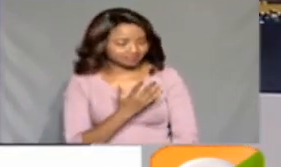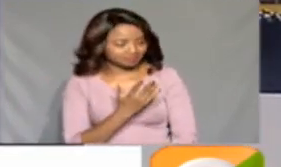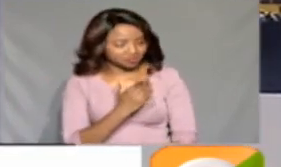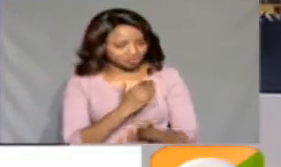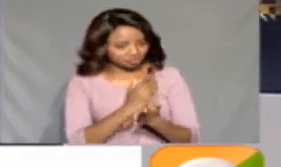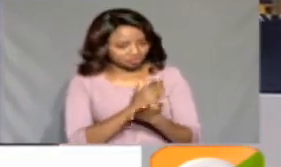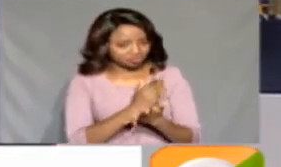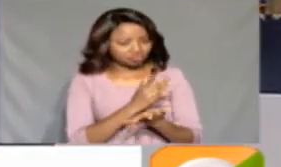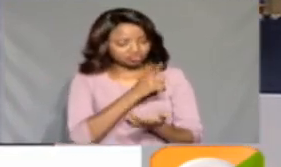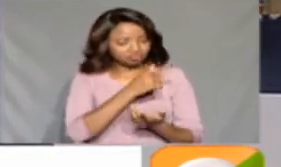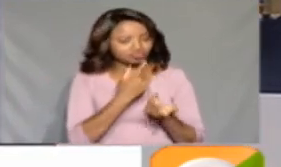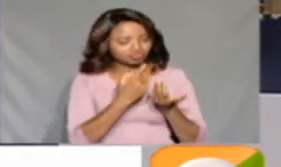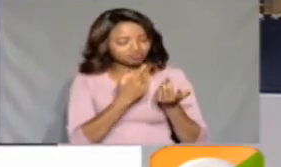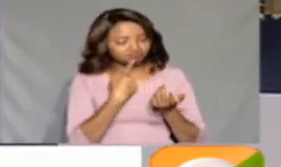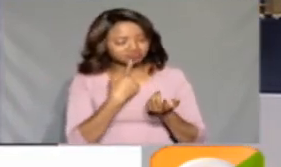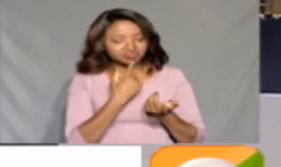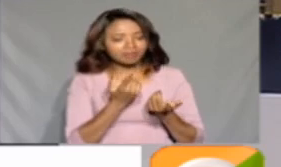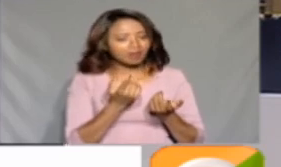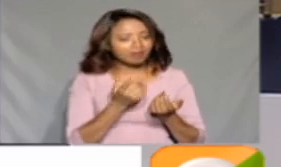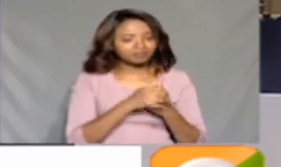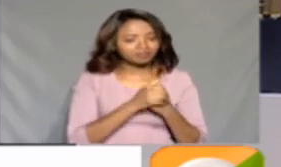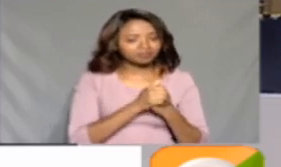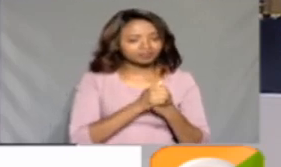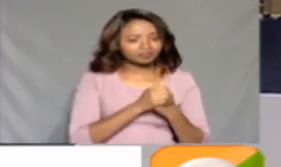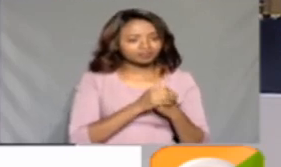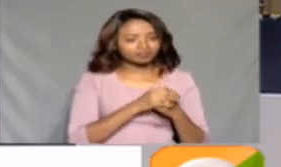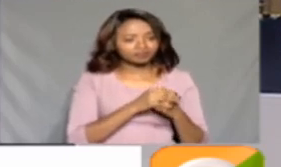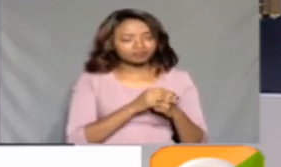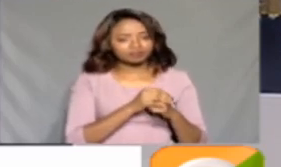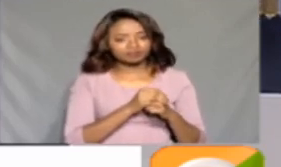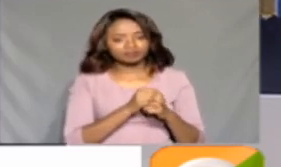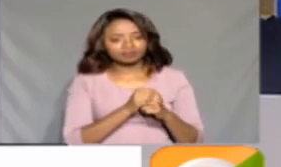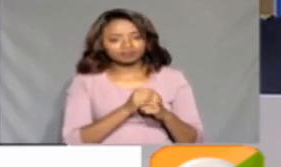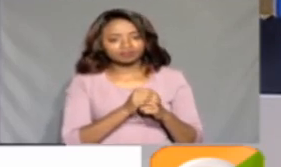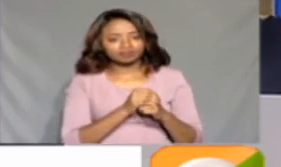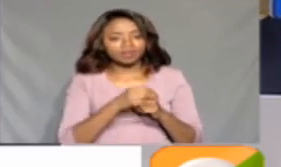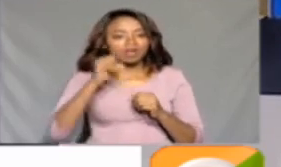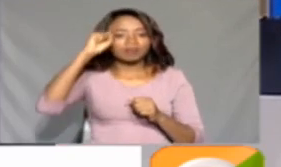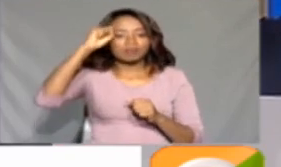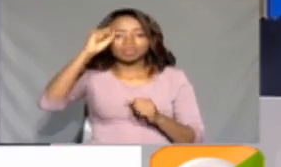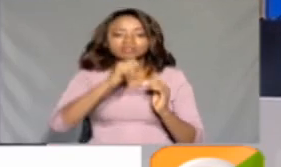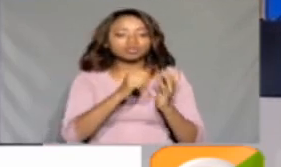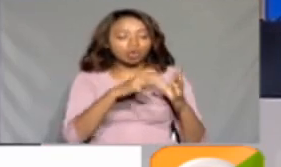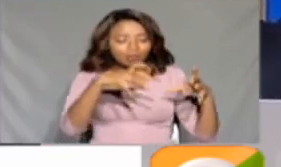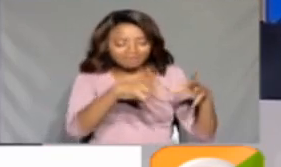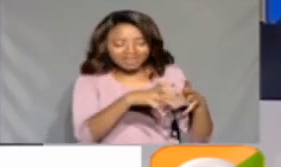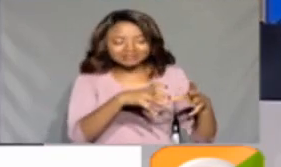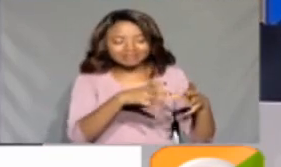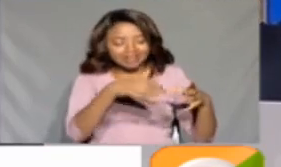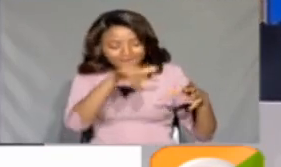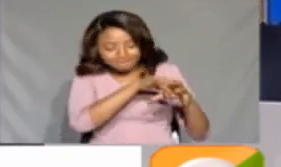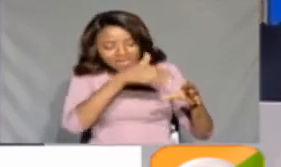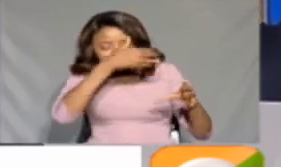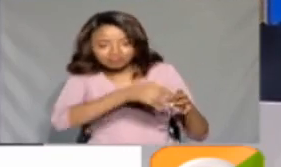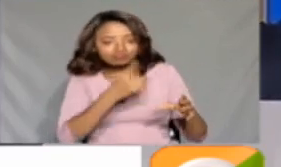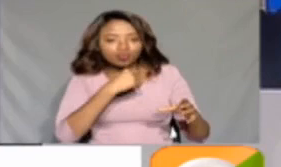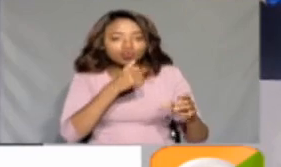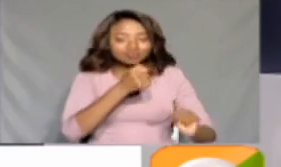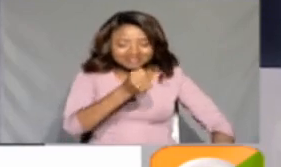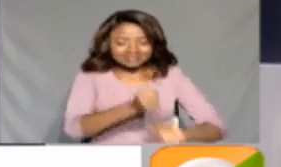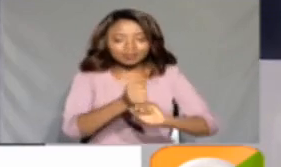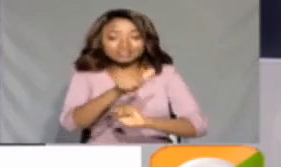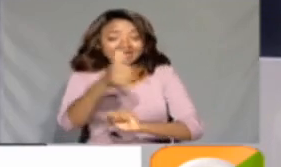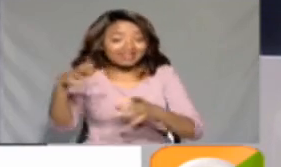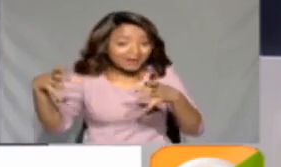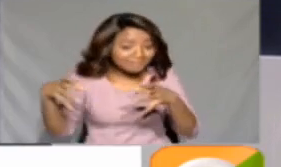Act. You know, a political, when you're talking about a member of a political party who promotes the ideology, interests, or policies of another